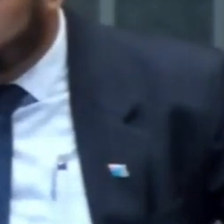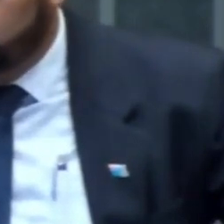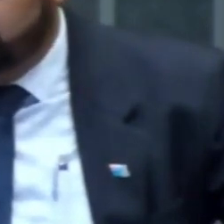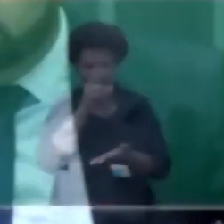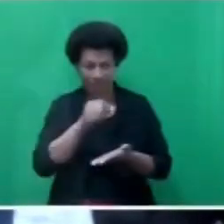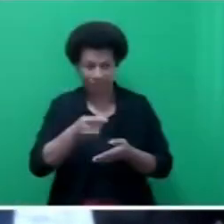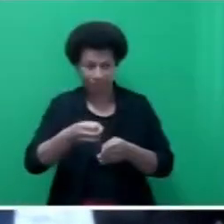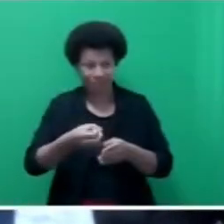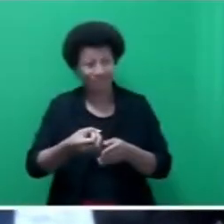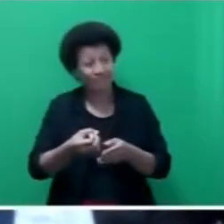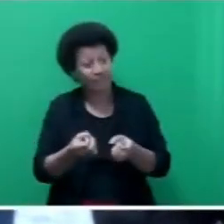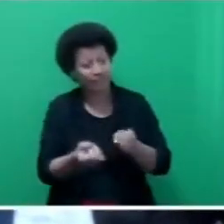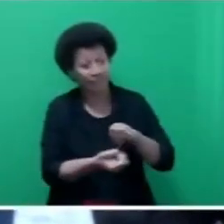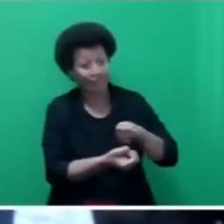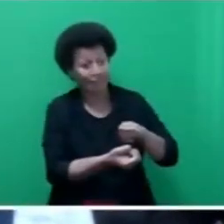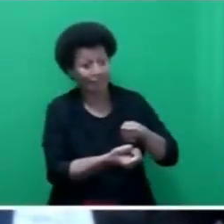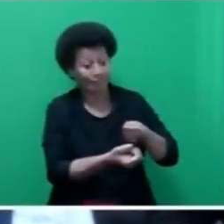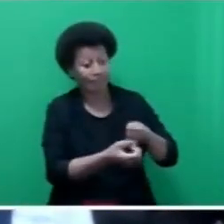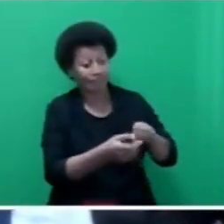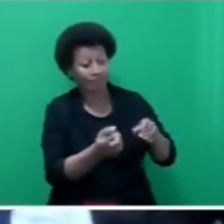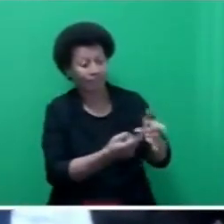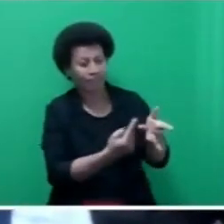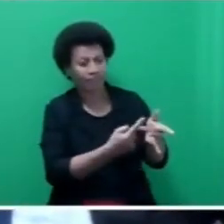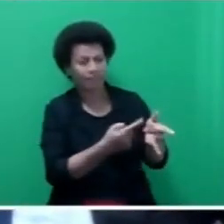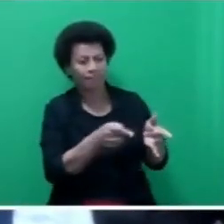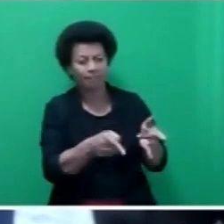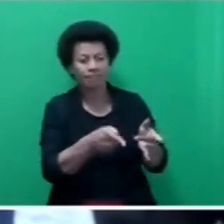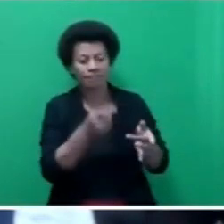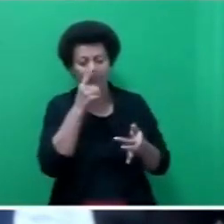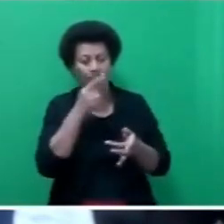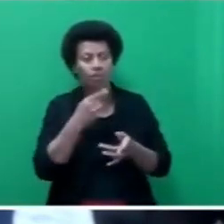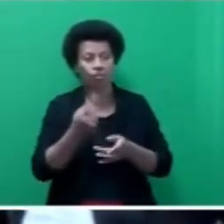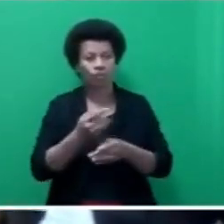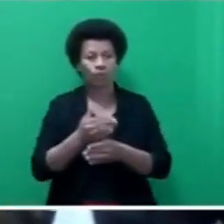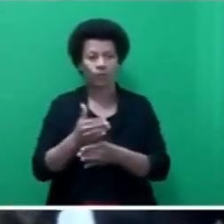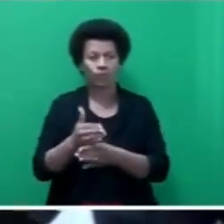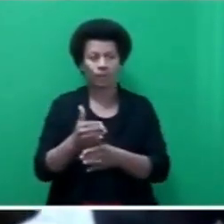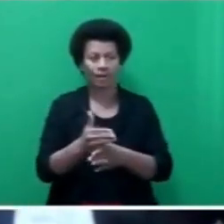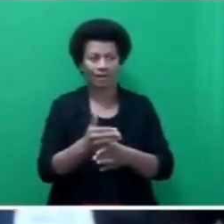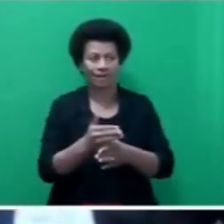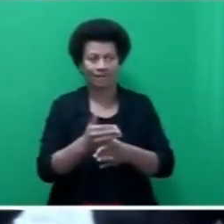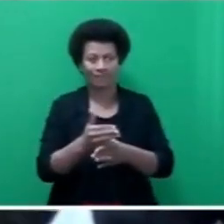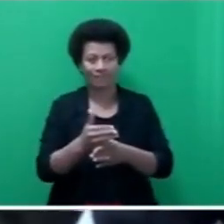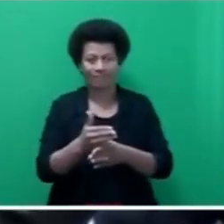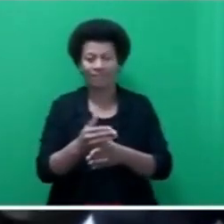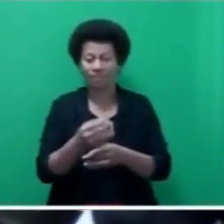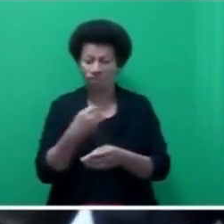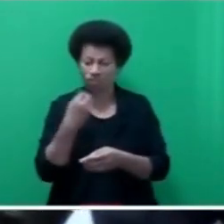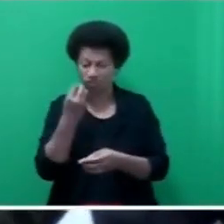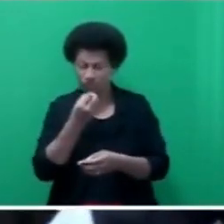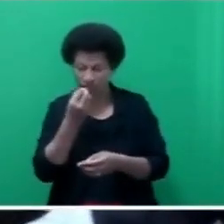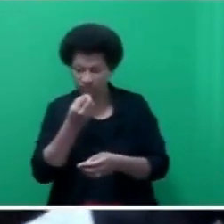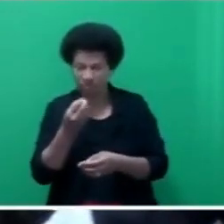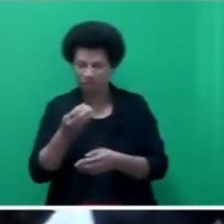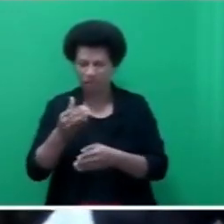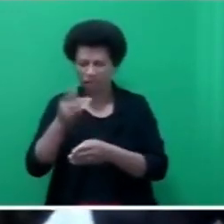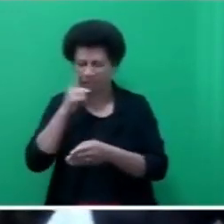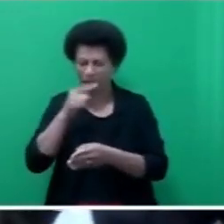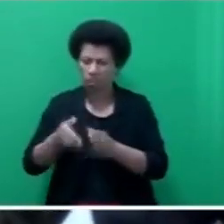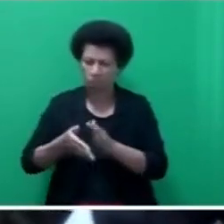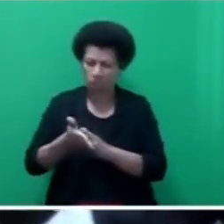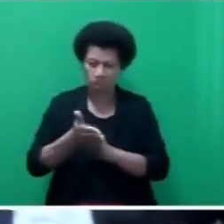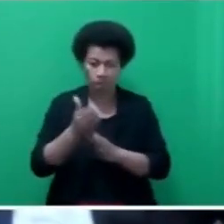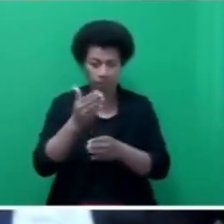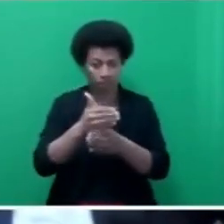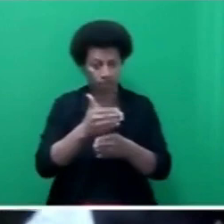who need to be able to put food on the table. It can affect people who are going to work. It can affect our people who